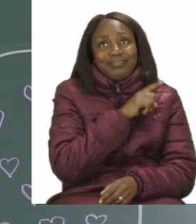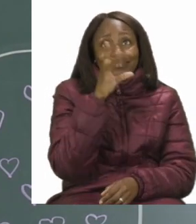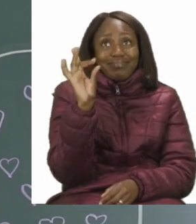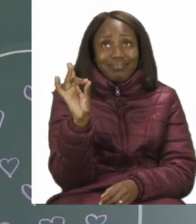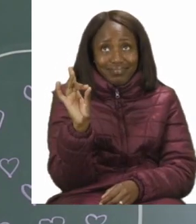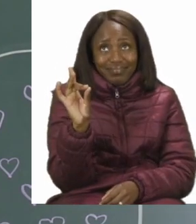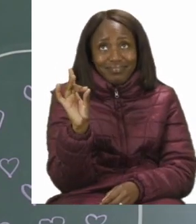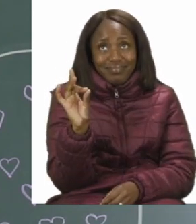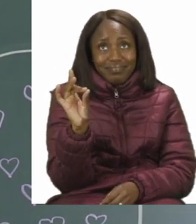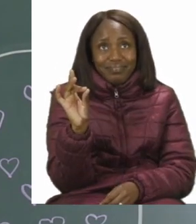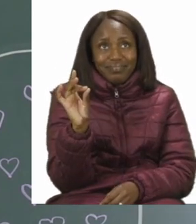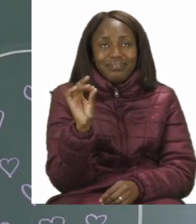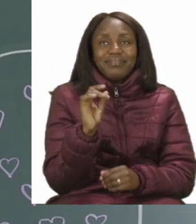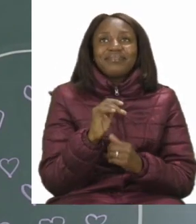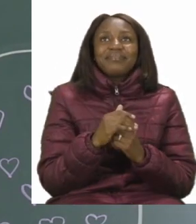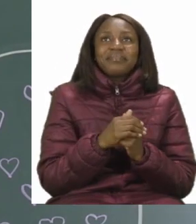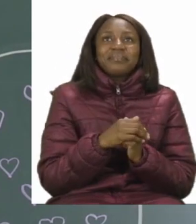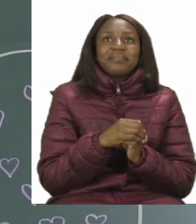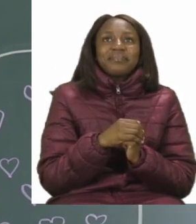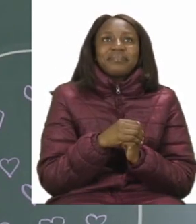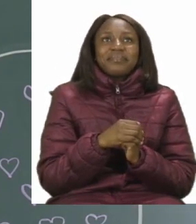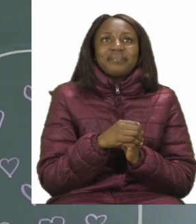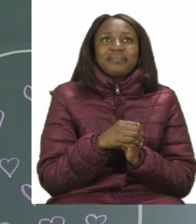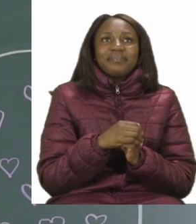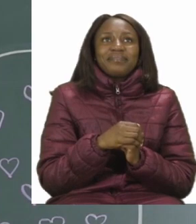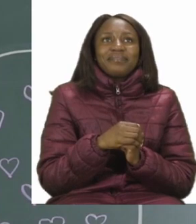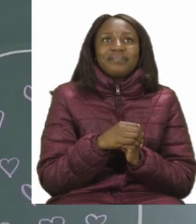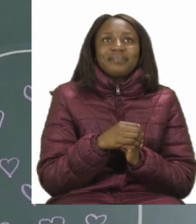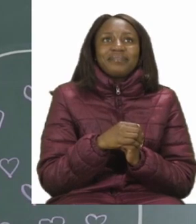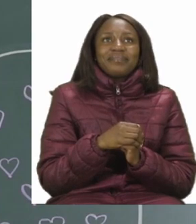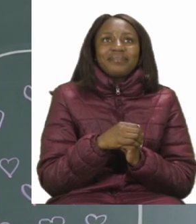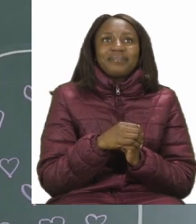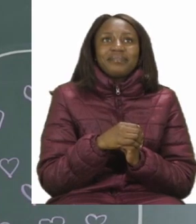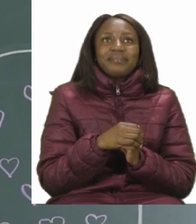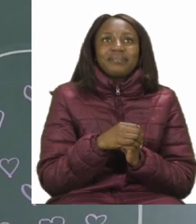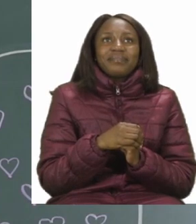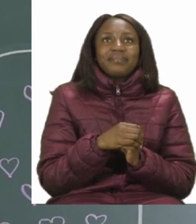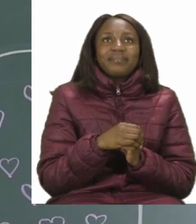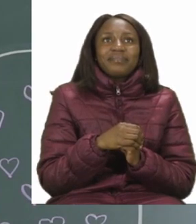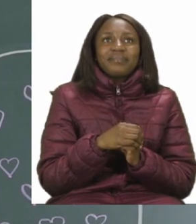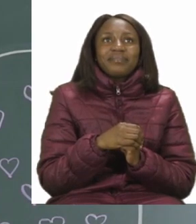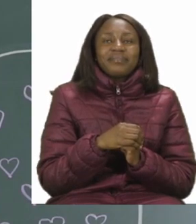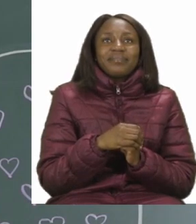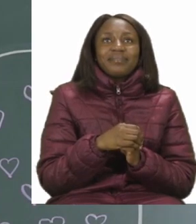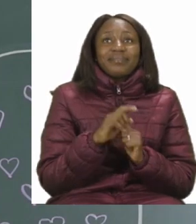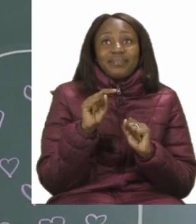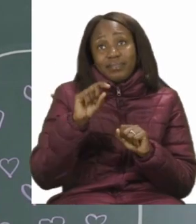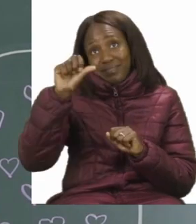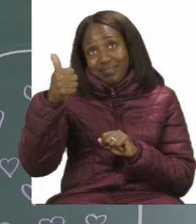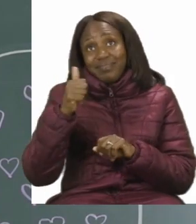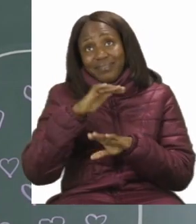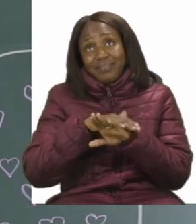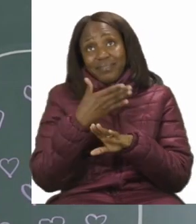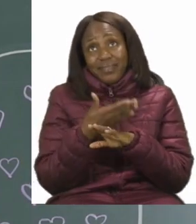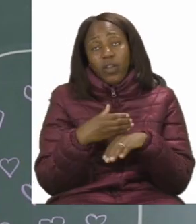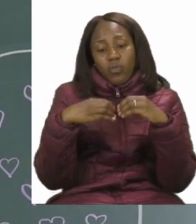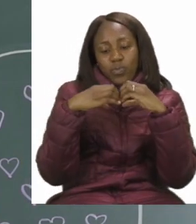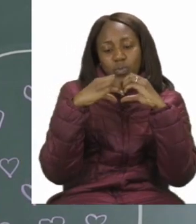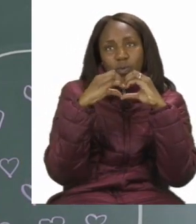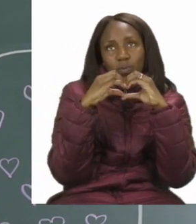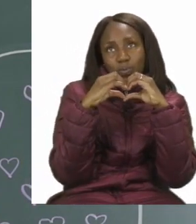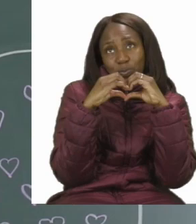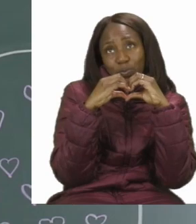is 18. Okay, now I put another example for us on the board.